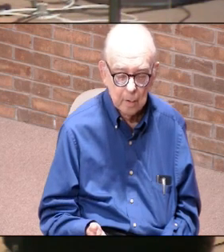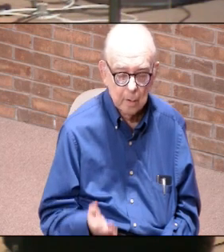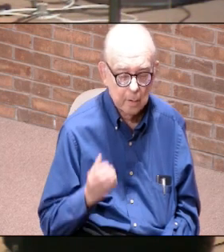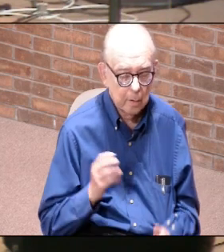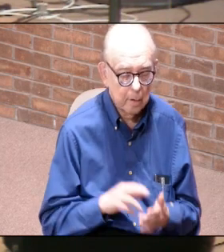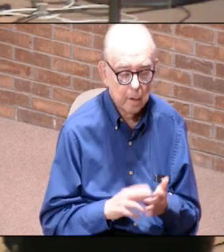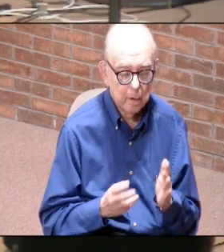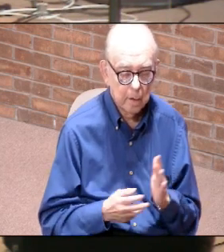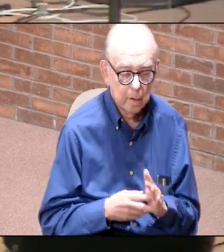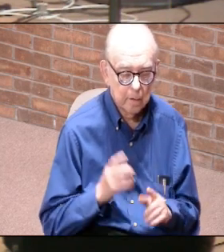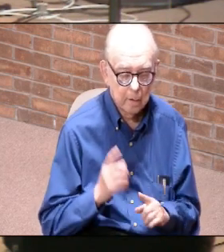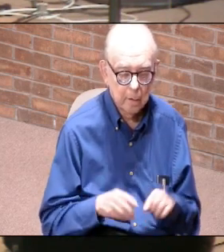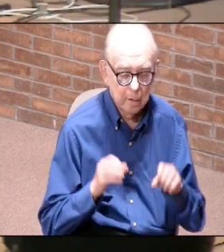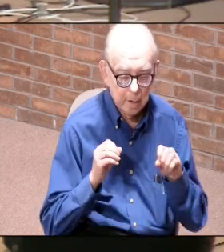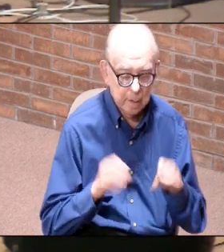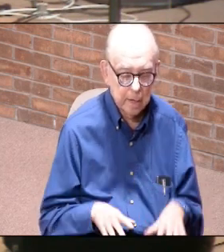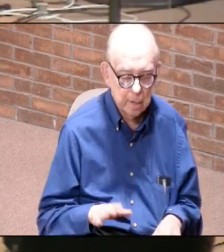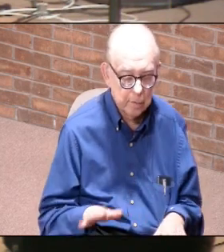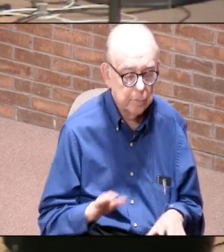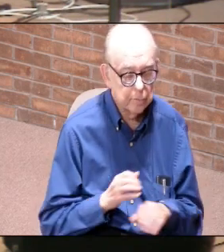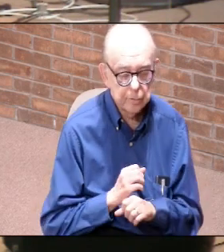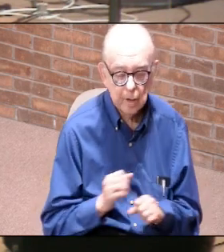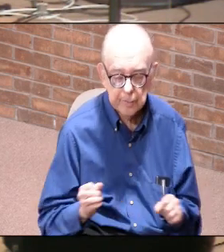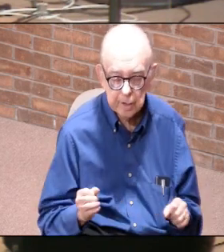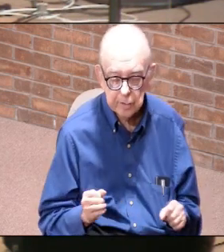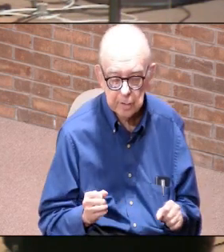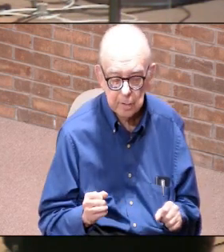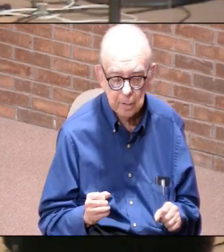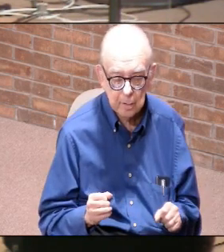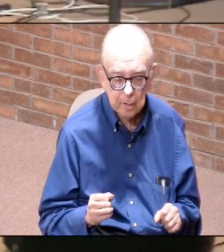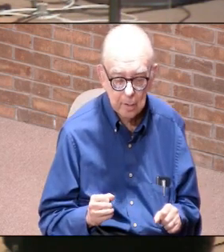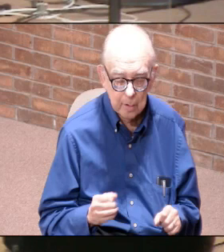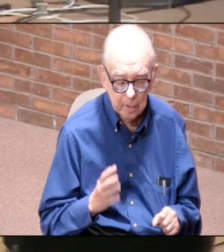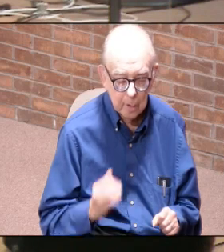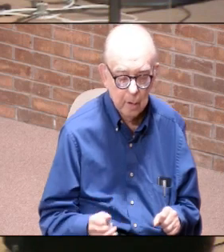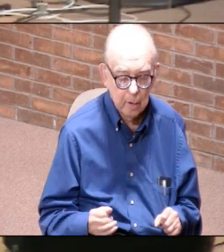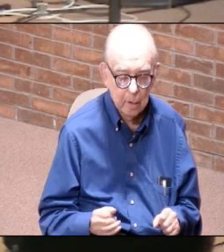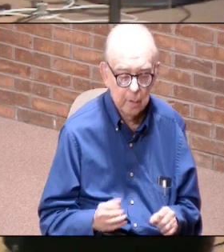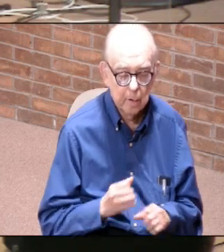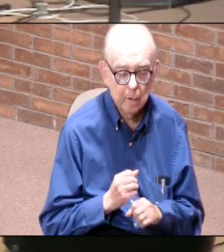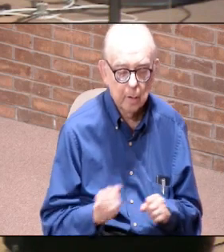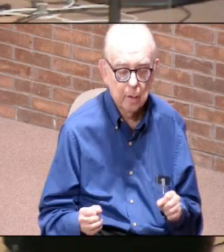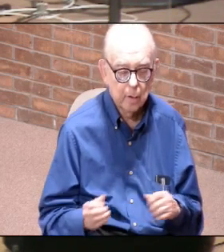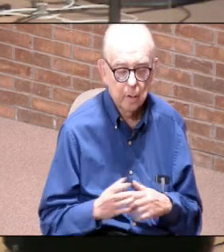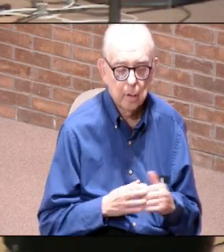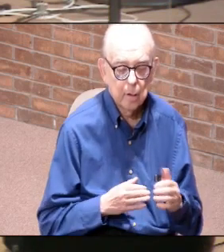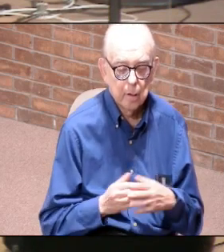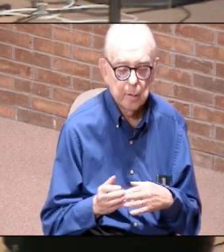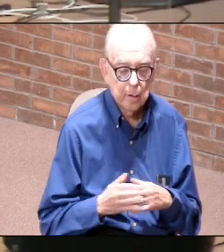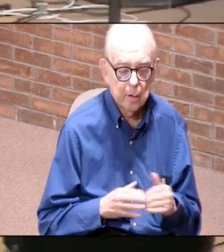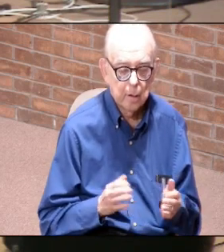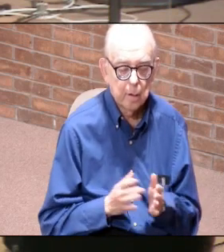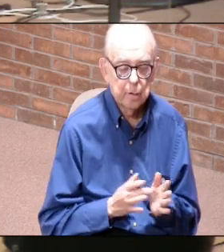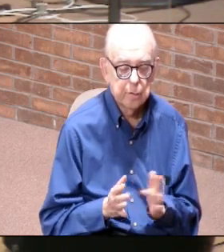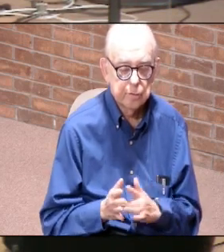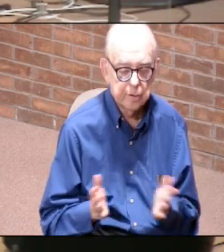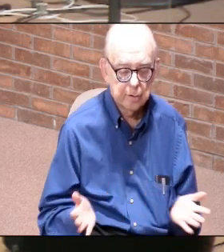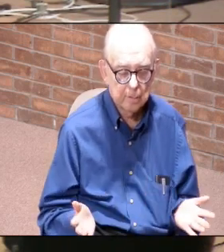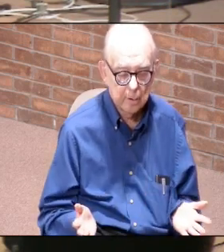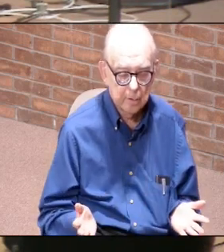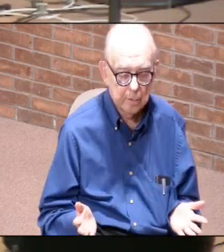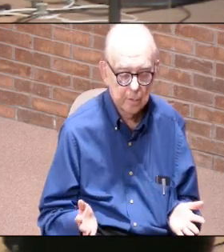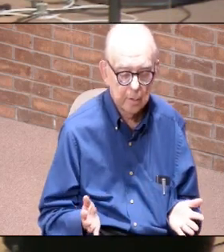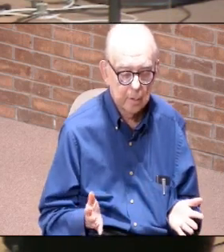Which means you can't lose your salvation, because the salvation is built on Jesus Christ, the foundation.